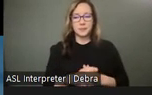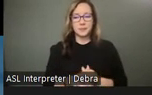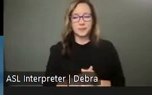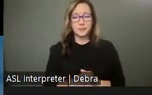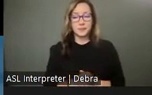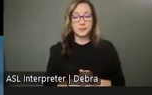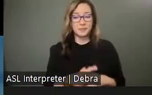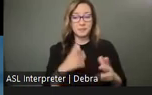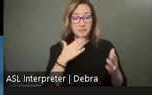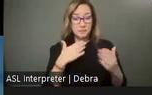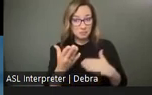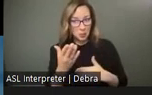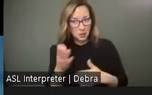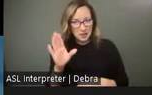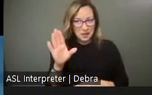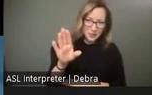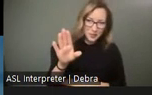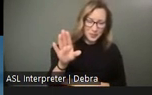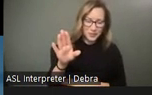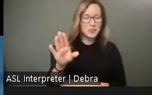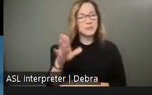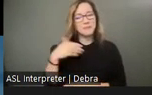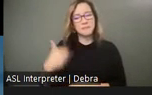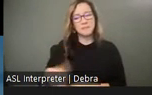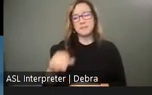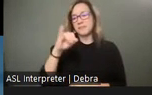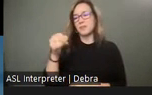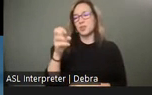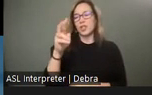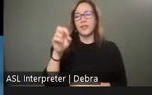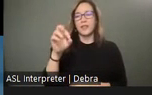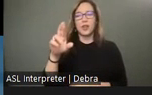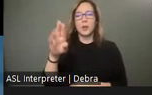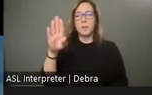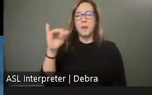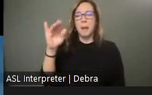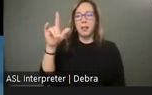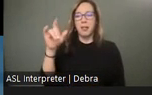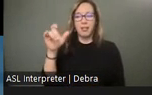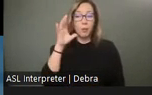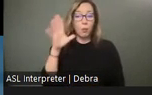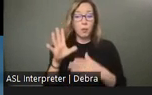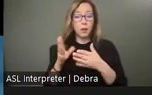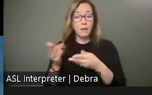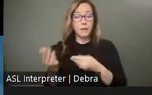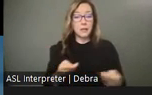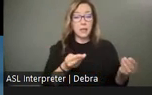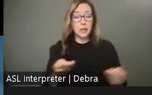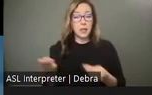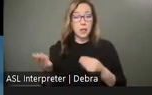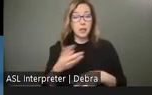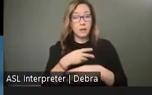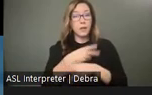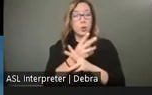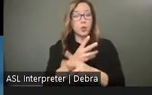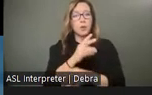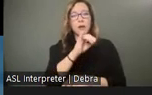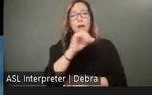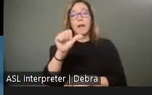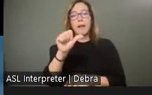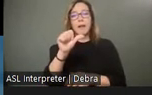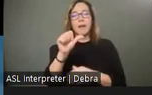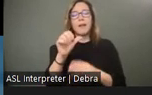Good morning or good afternoon. My name is Jennifer Bible, and I will be facilitating this virtual IA Symposium.